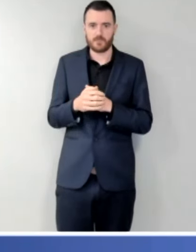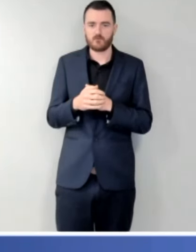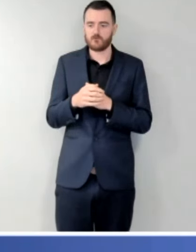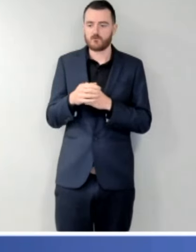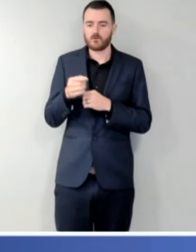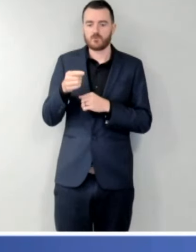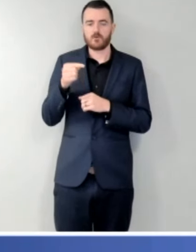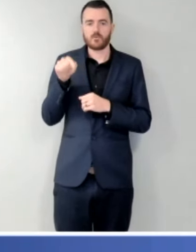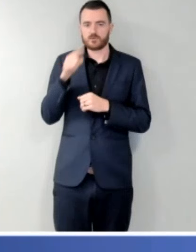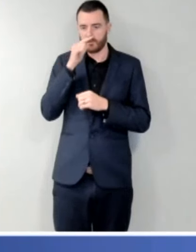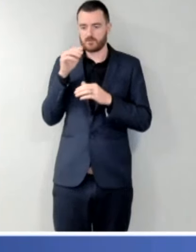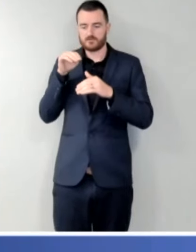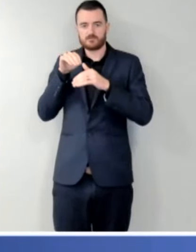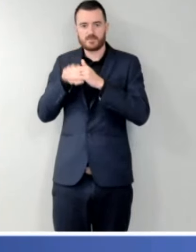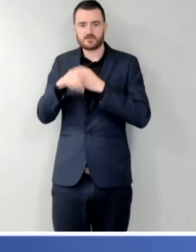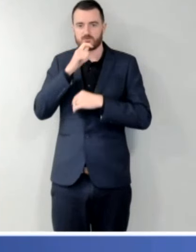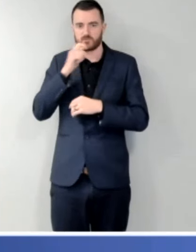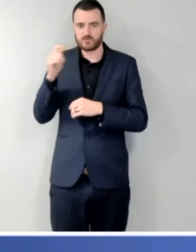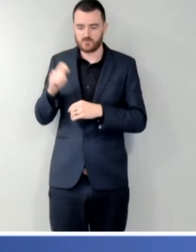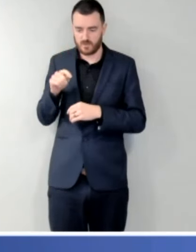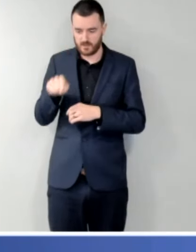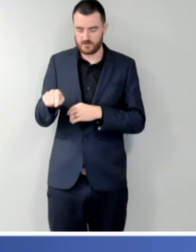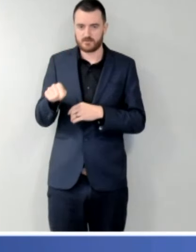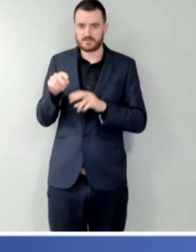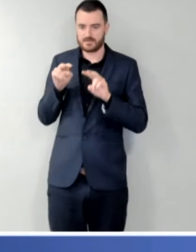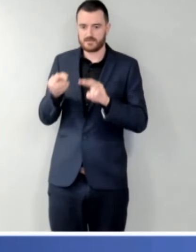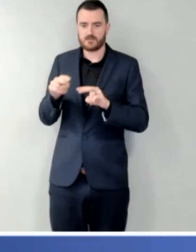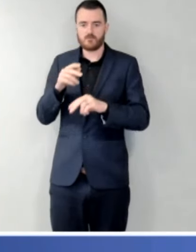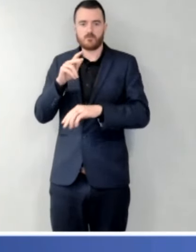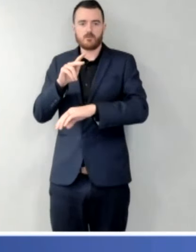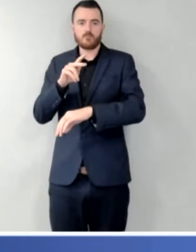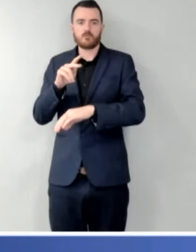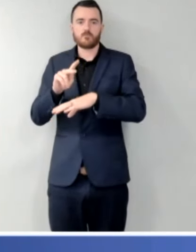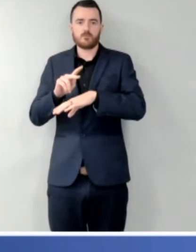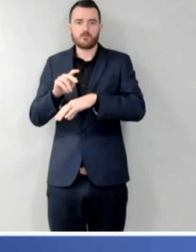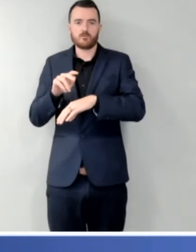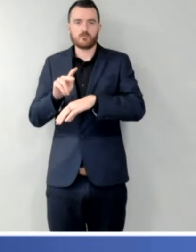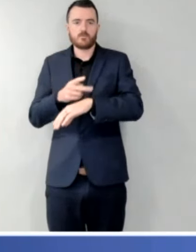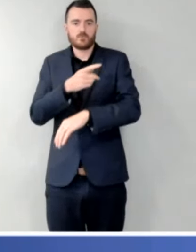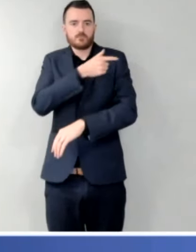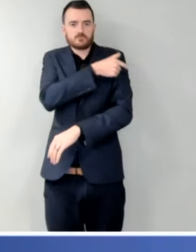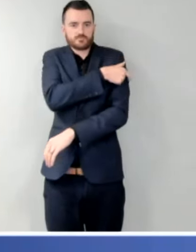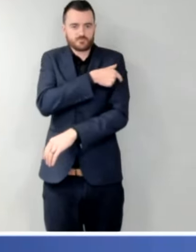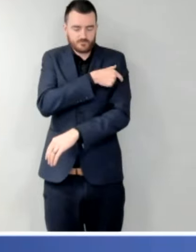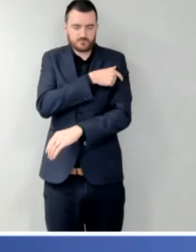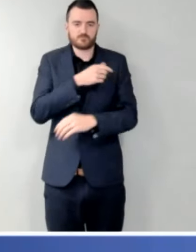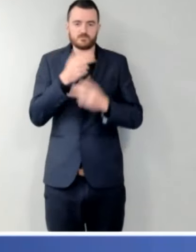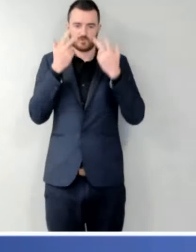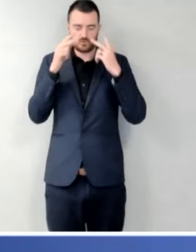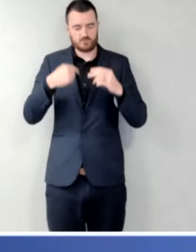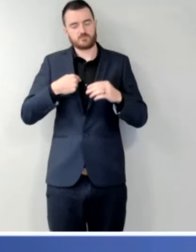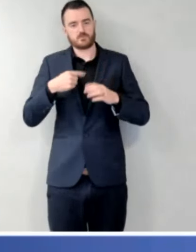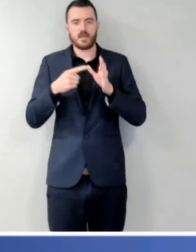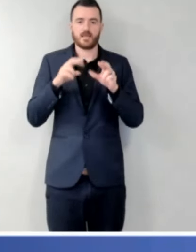strength was drawn from the blue patch on their shoulders, the insignia of the AFP. Our mission